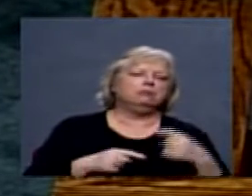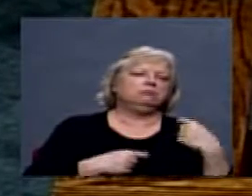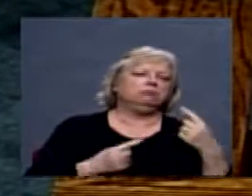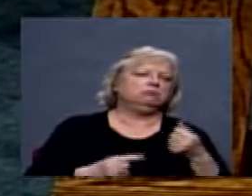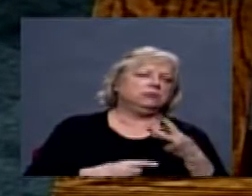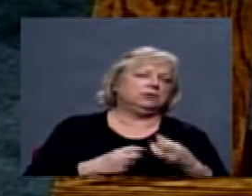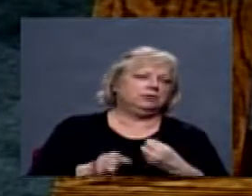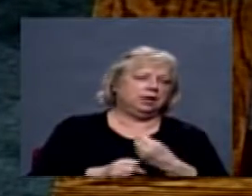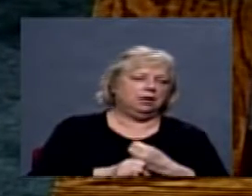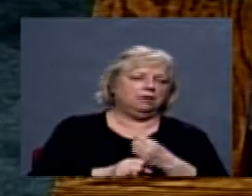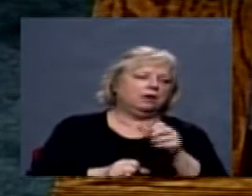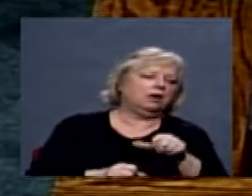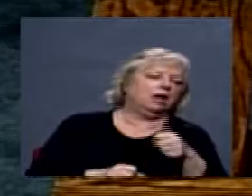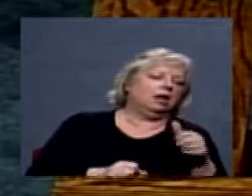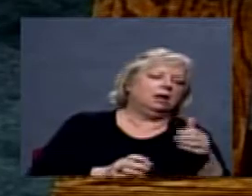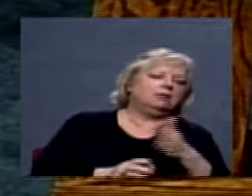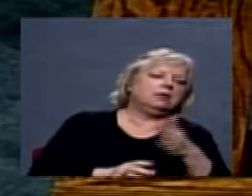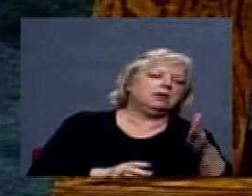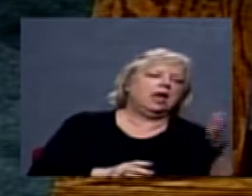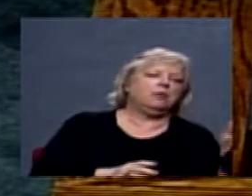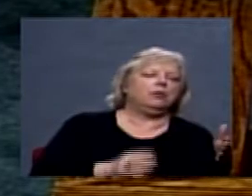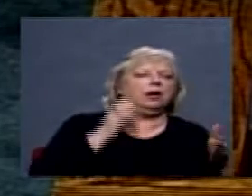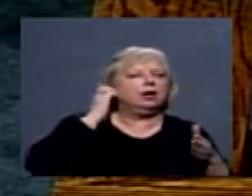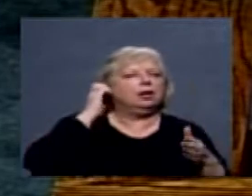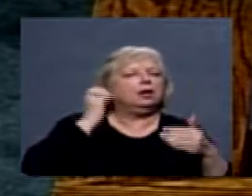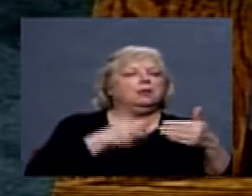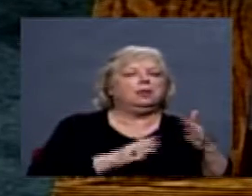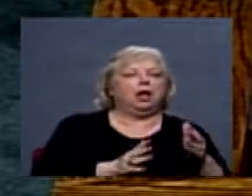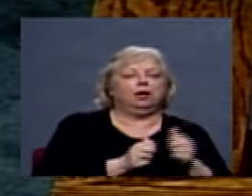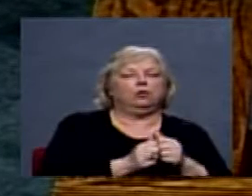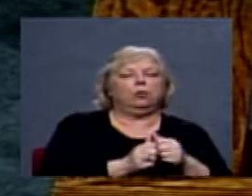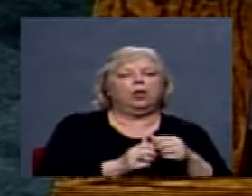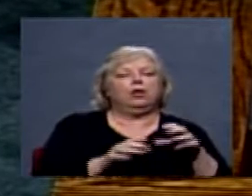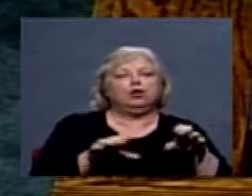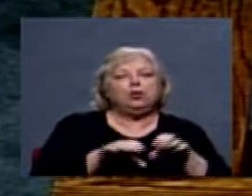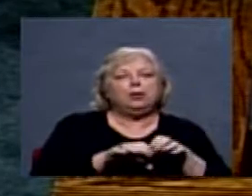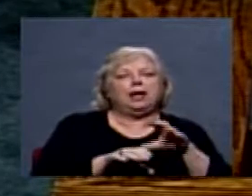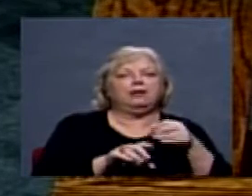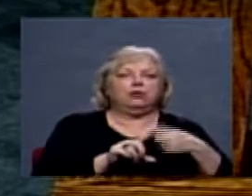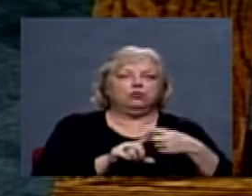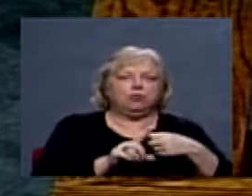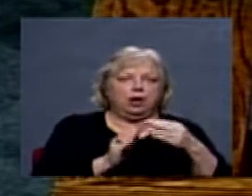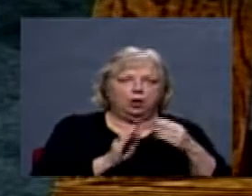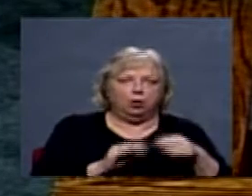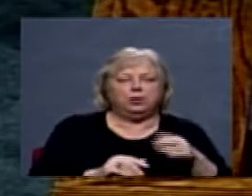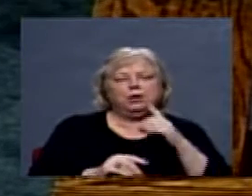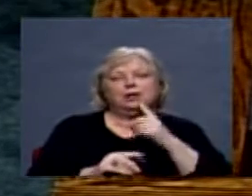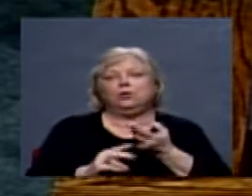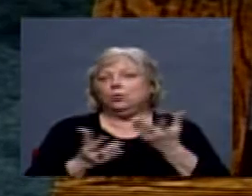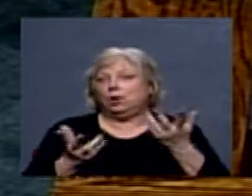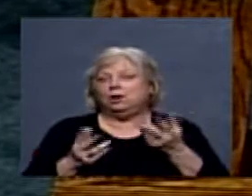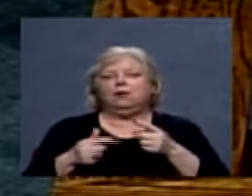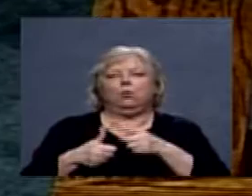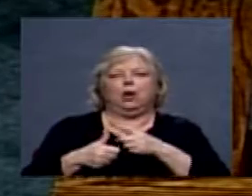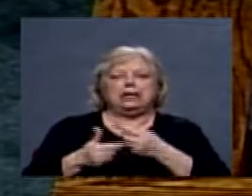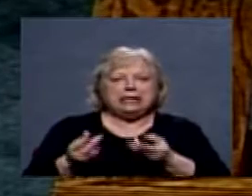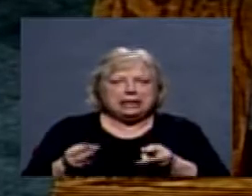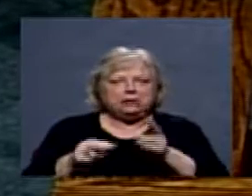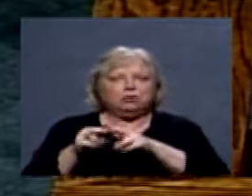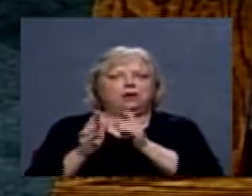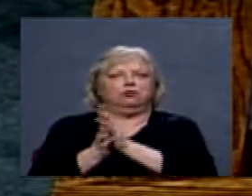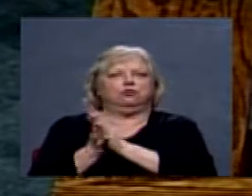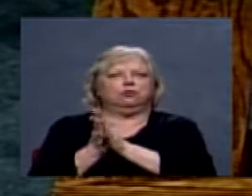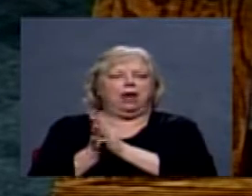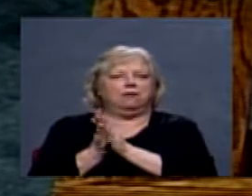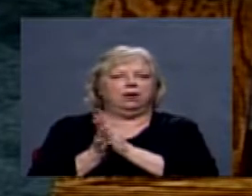years within the neighboring blocks that contain both duplexes and rent homes is an increase in traffic on our street with